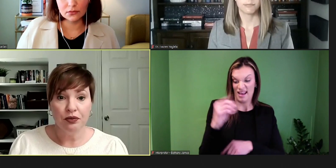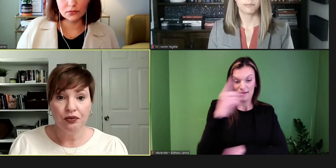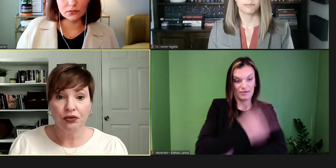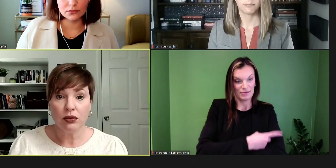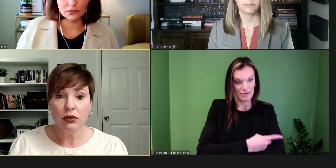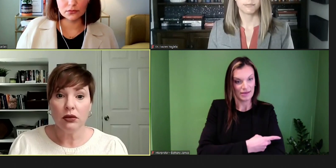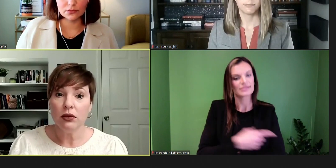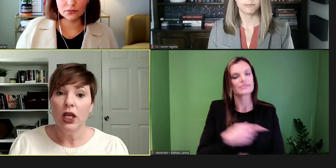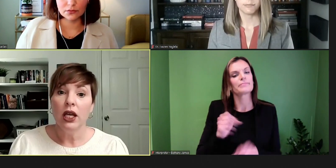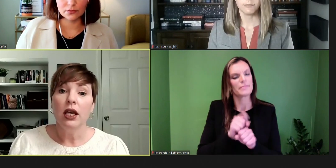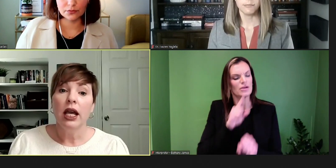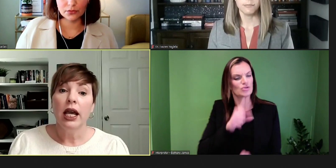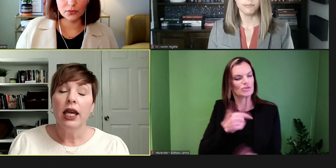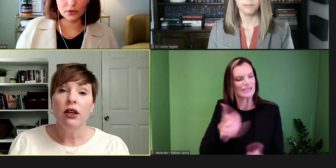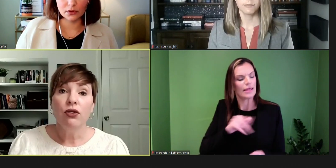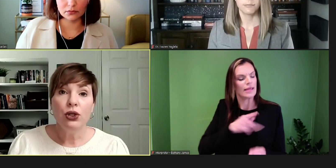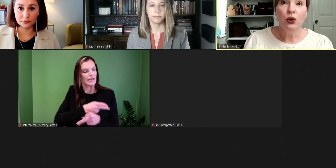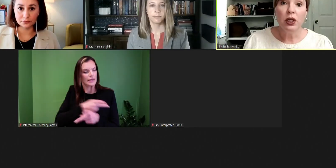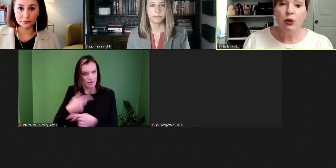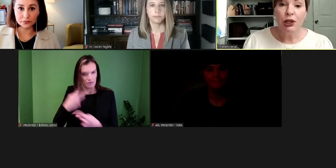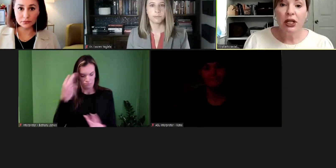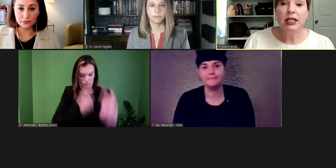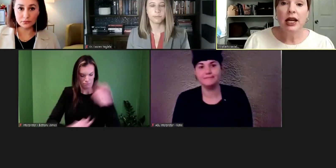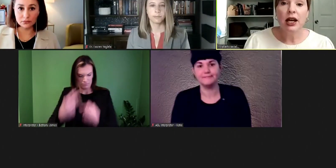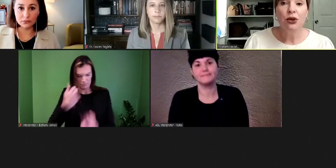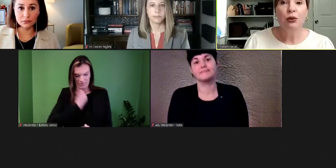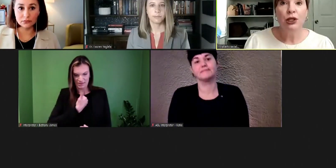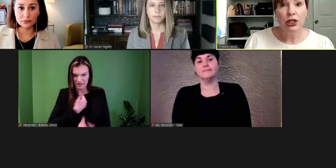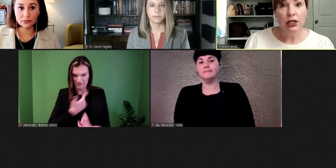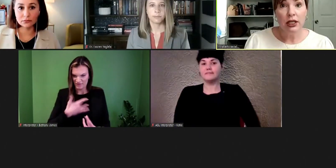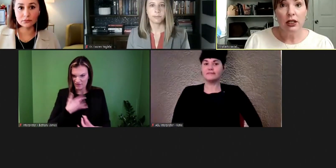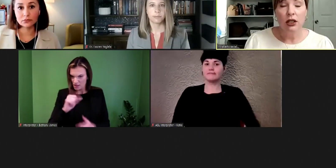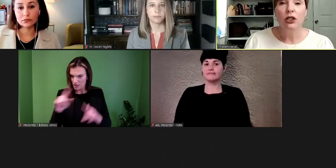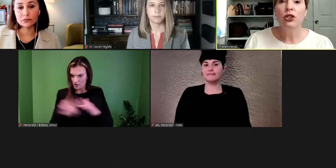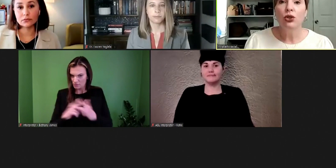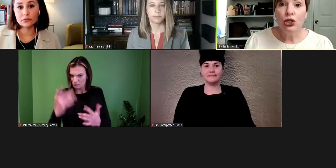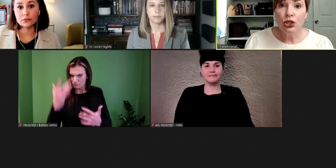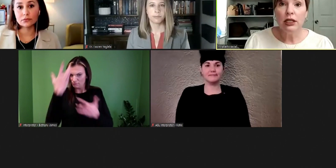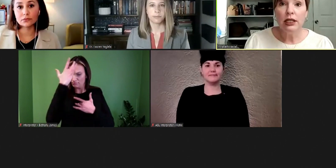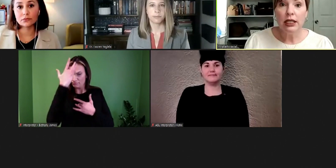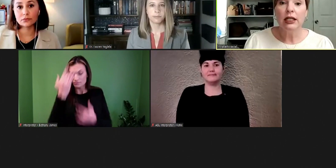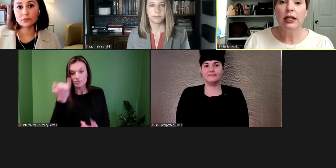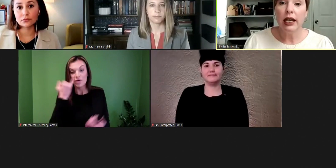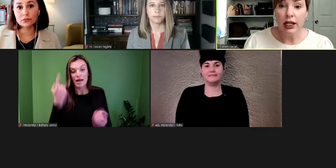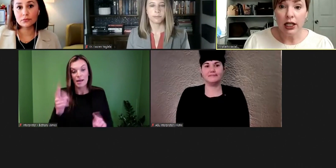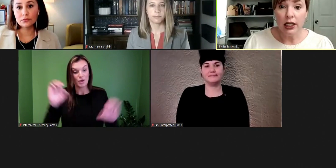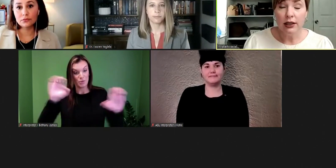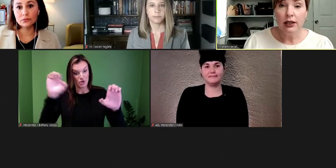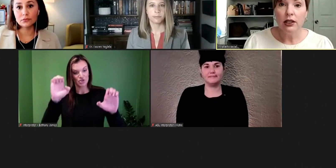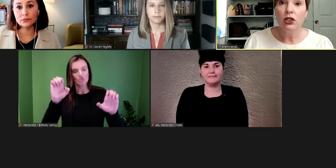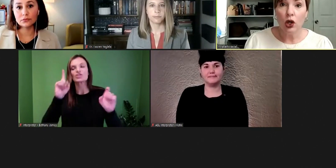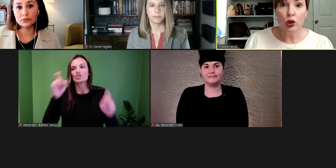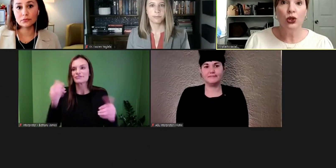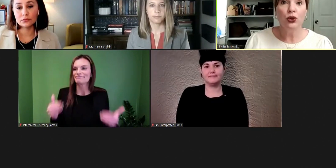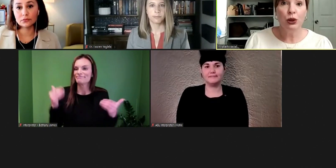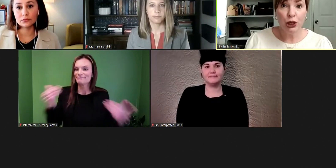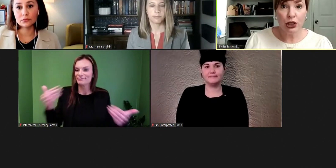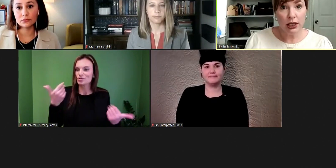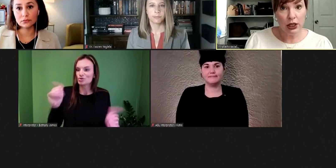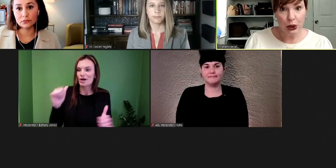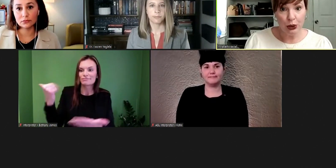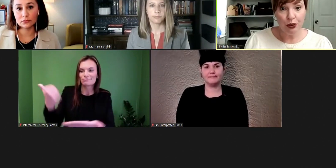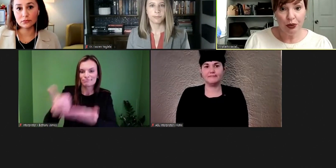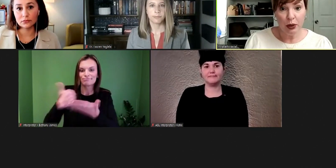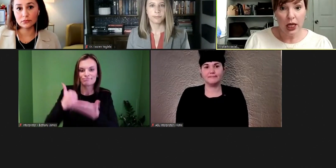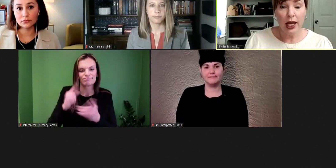tested. If you do experience a health emergency, you should seek care. Go to an